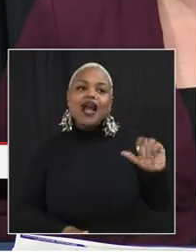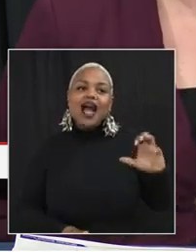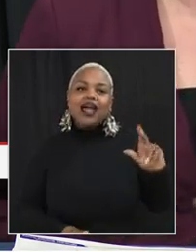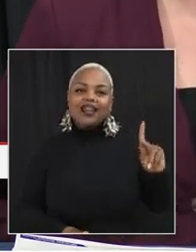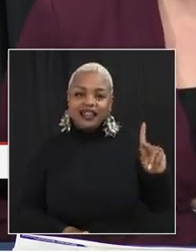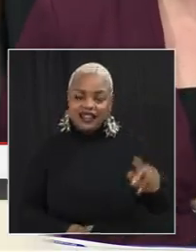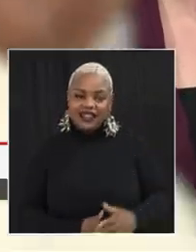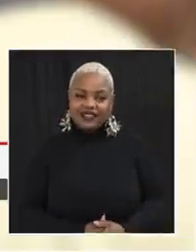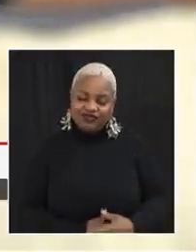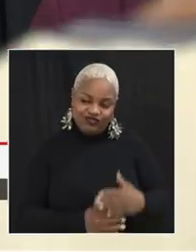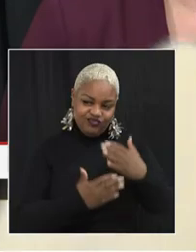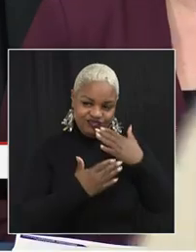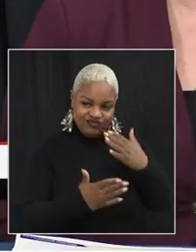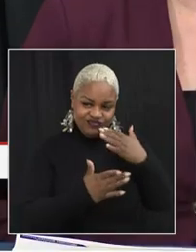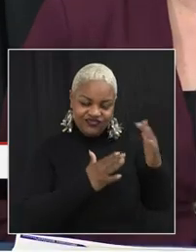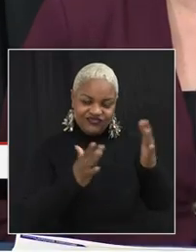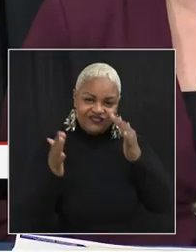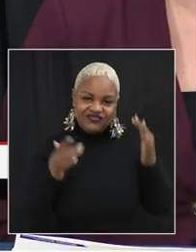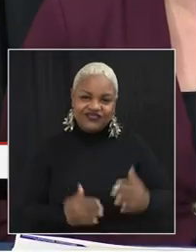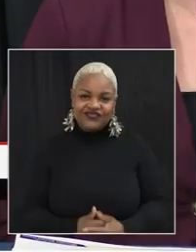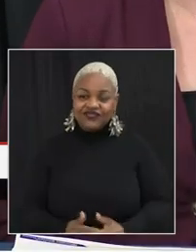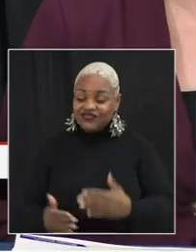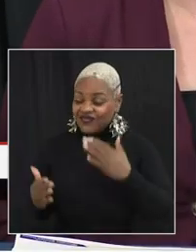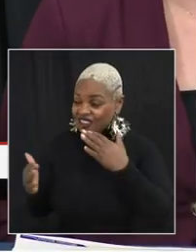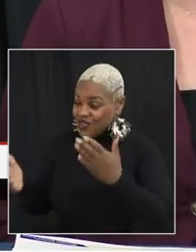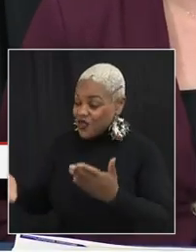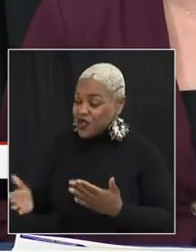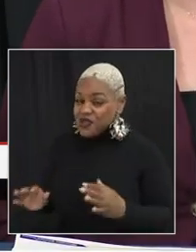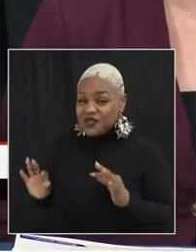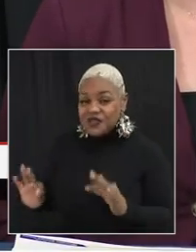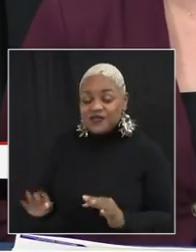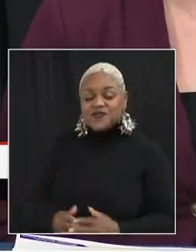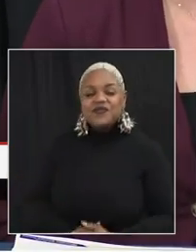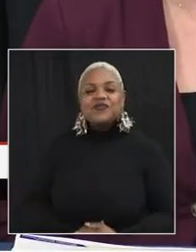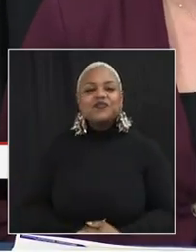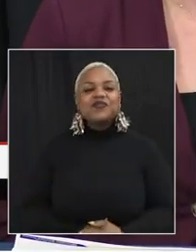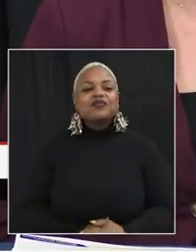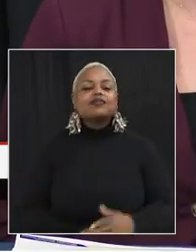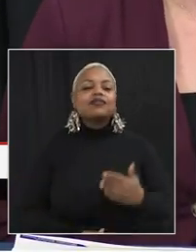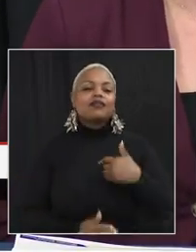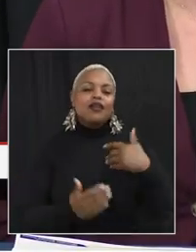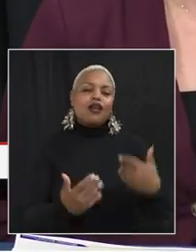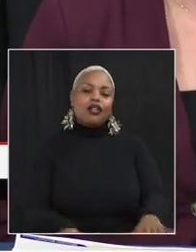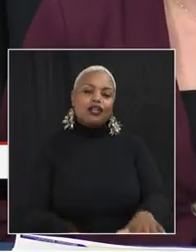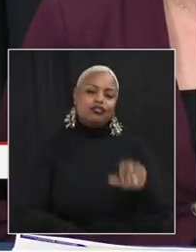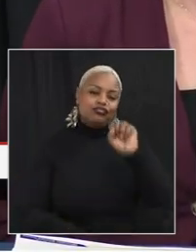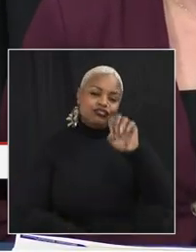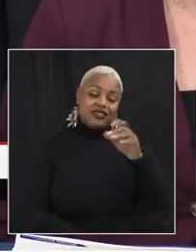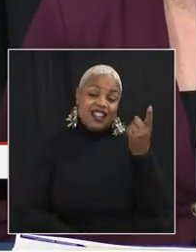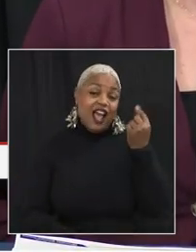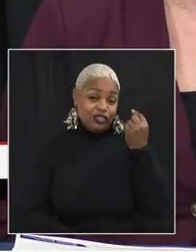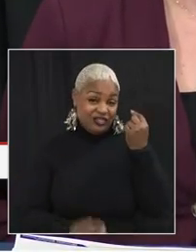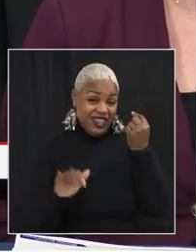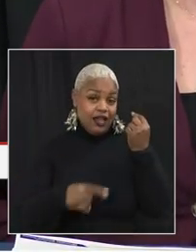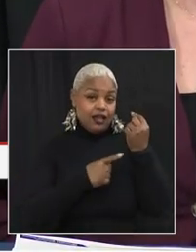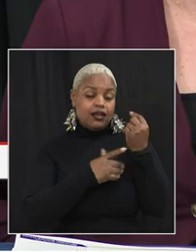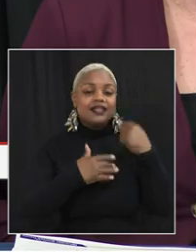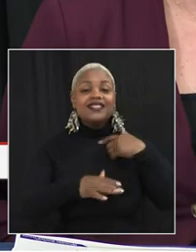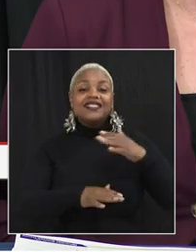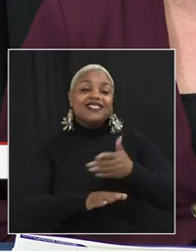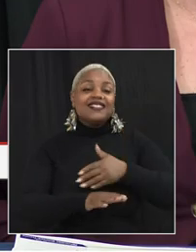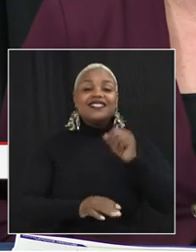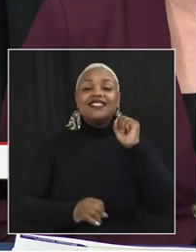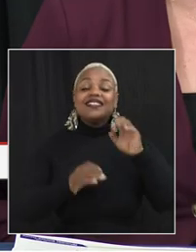Thank you for welcoming us in this space today. And as I mentioned, you know, last year the songbird was about